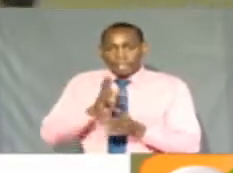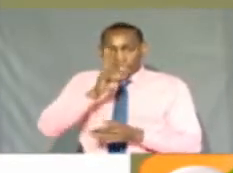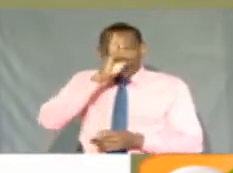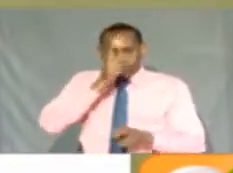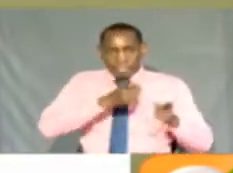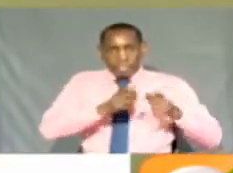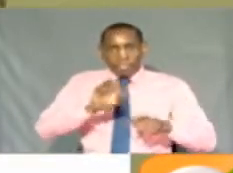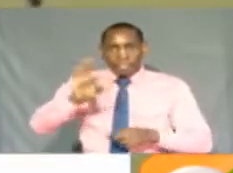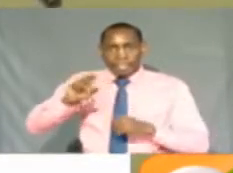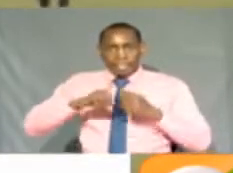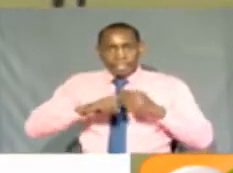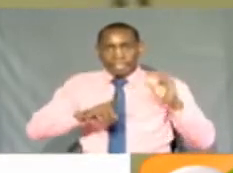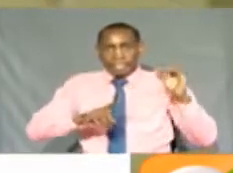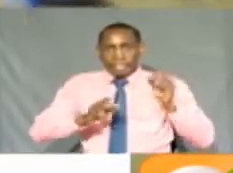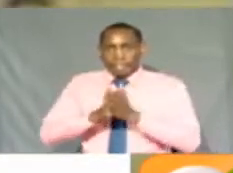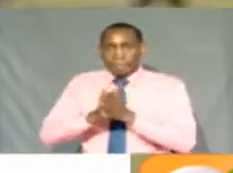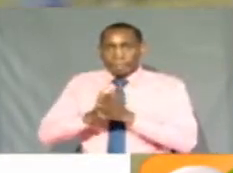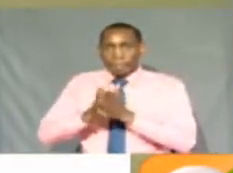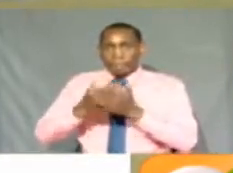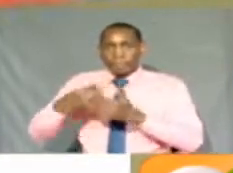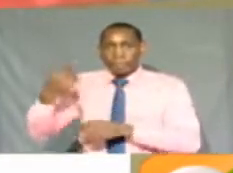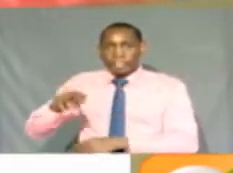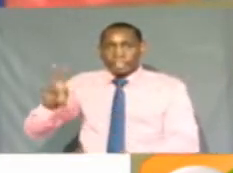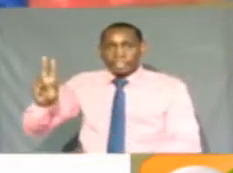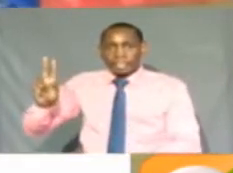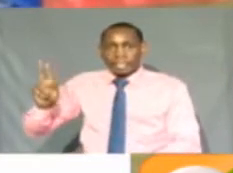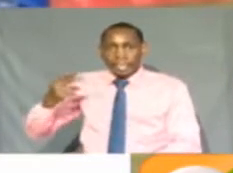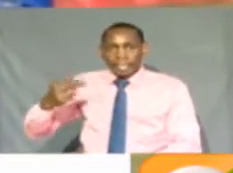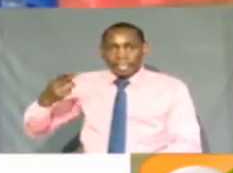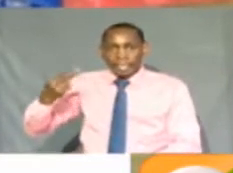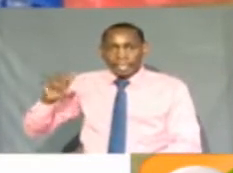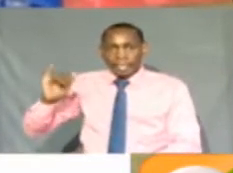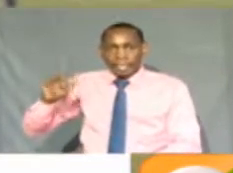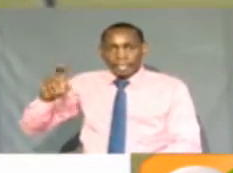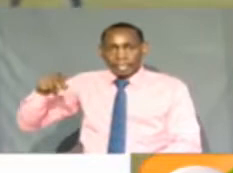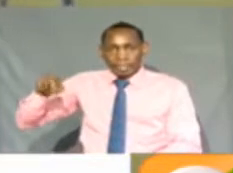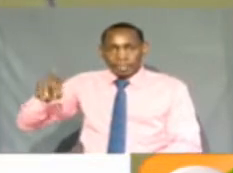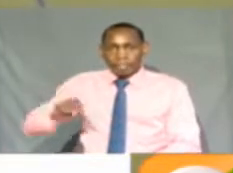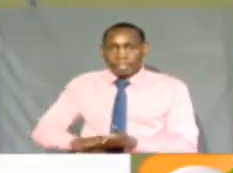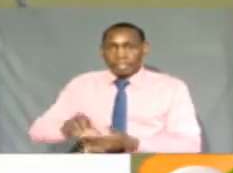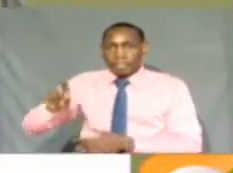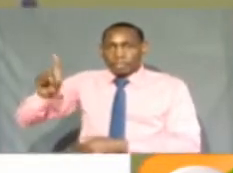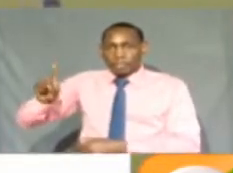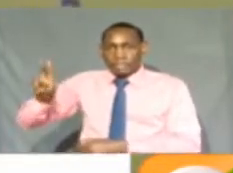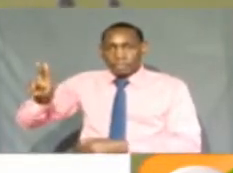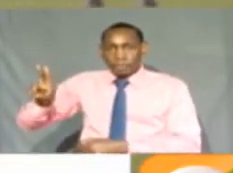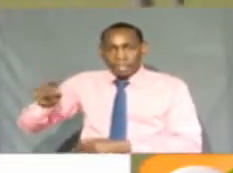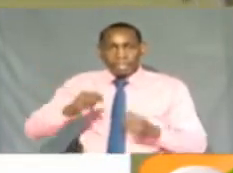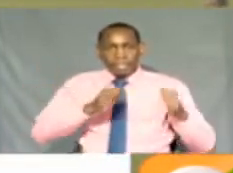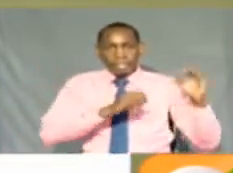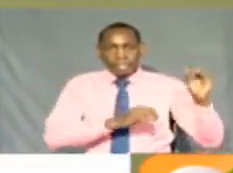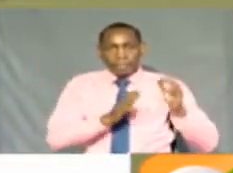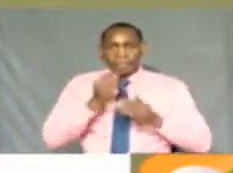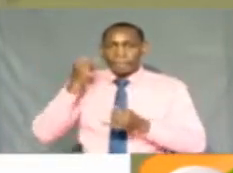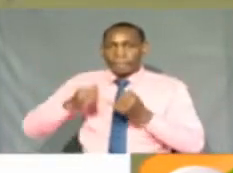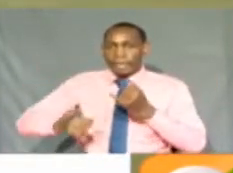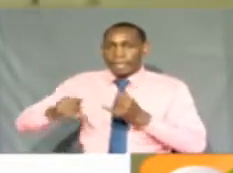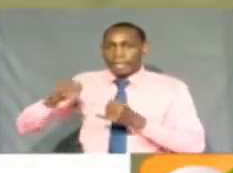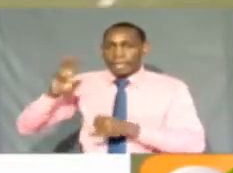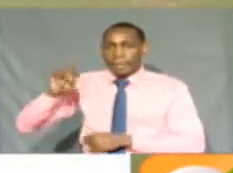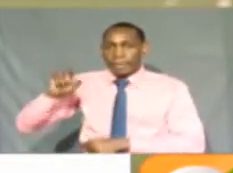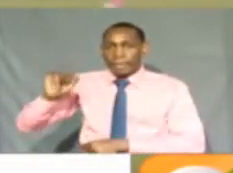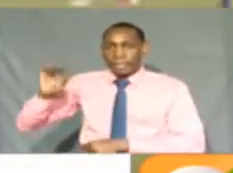Police 36-0 before hammering Kenya Harlequins 31-0 and finally sinking Masinde Muliro